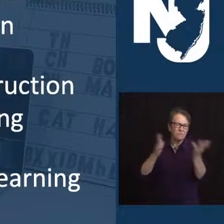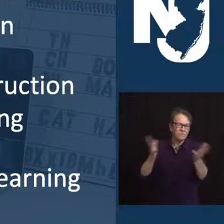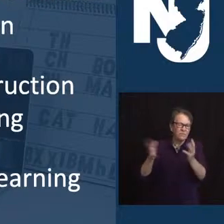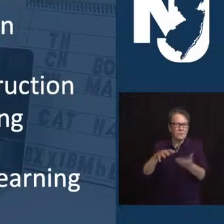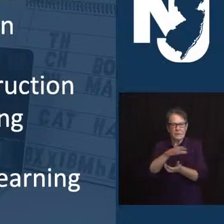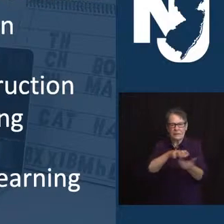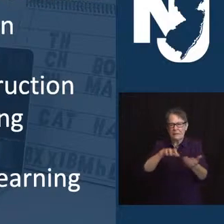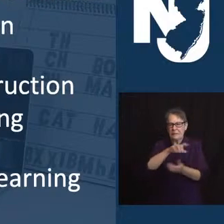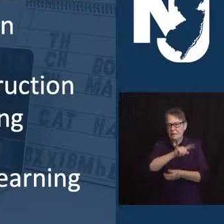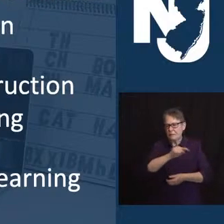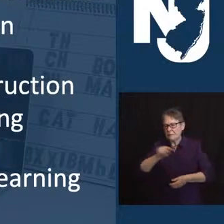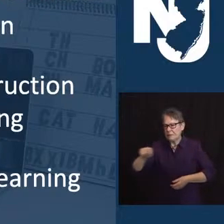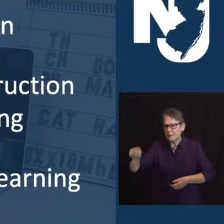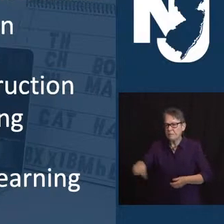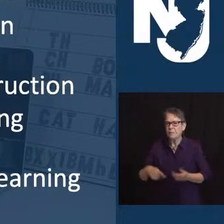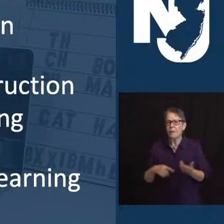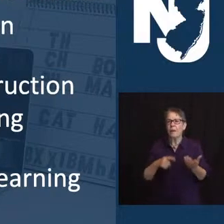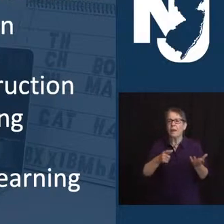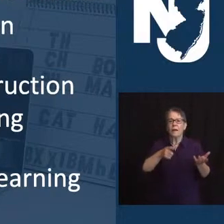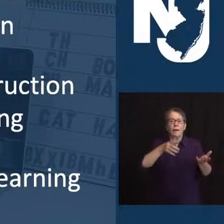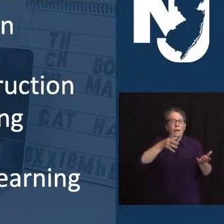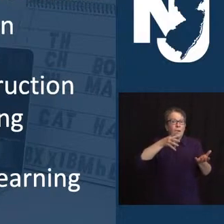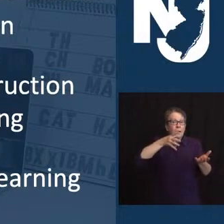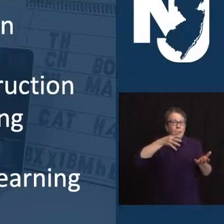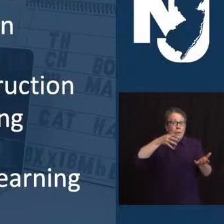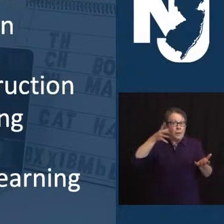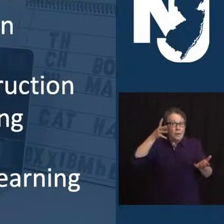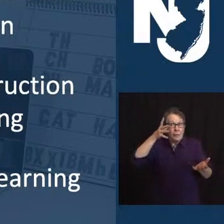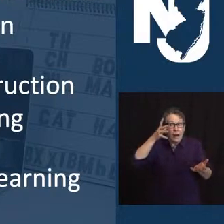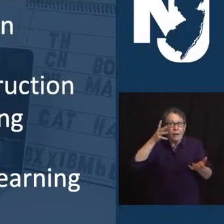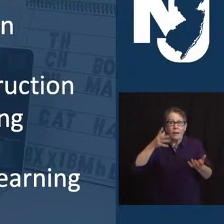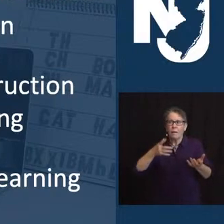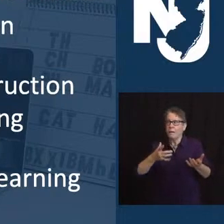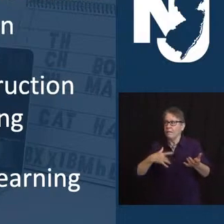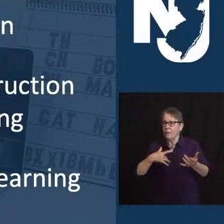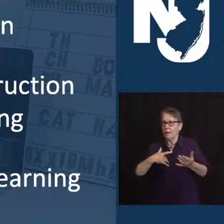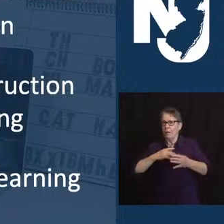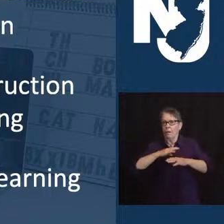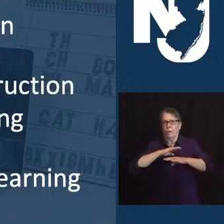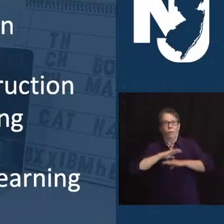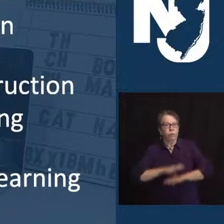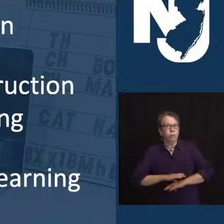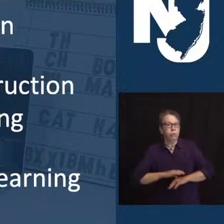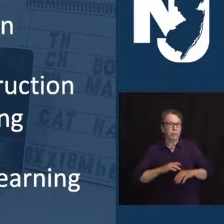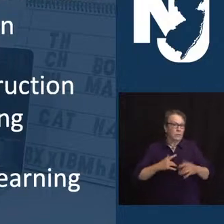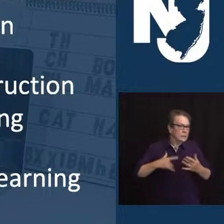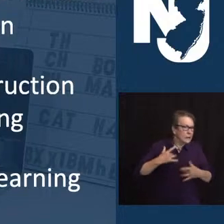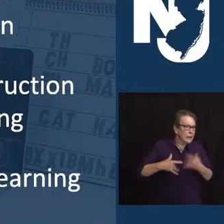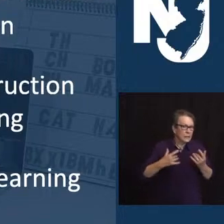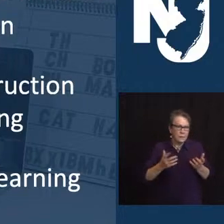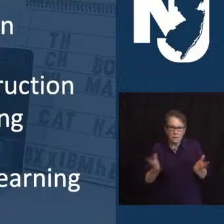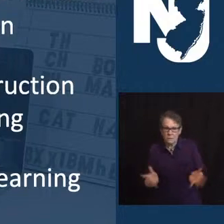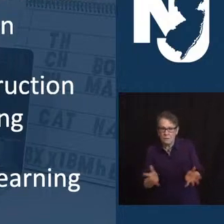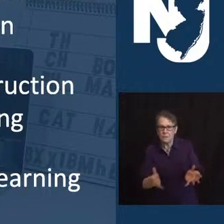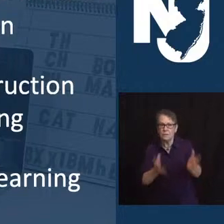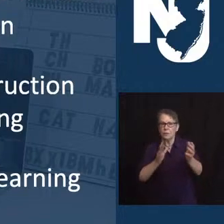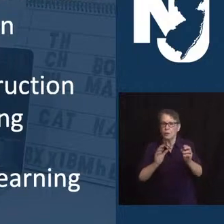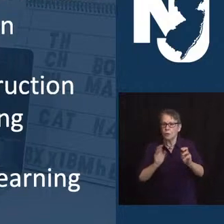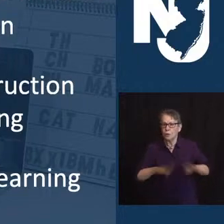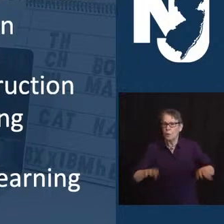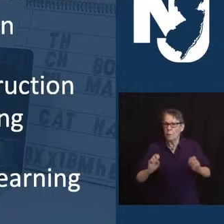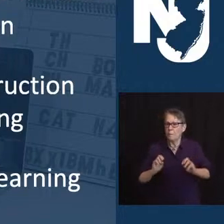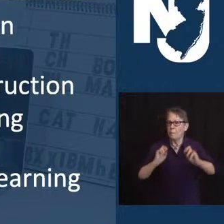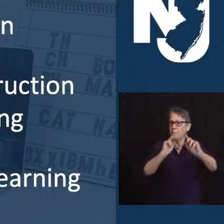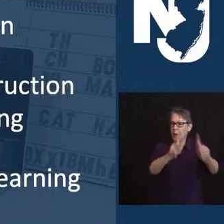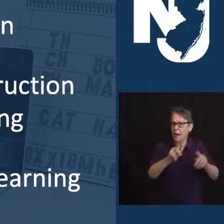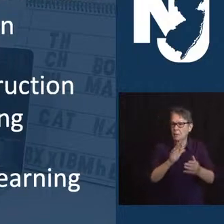tremendous positive sign and a great relief. I applaud everybody associated with this, beginning with the continuing efforts